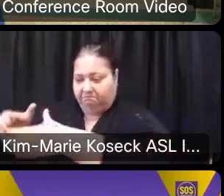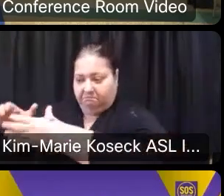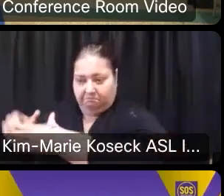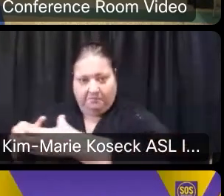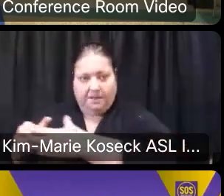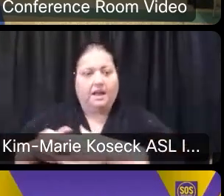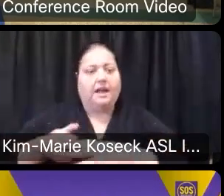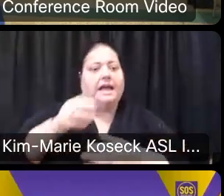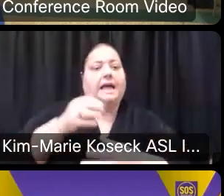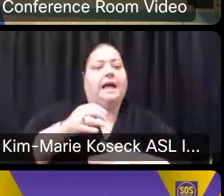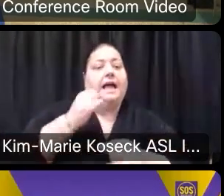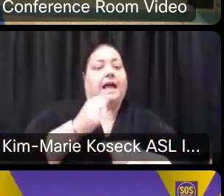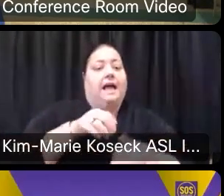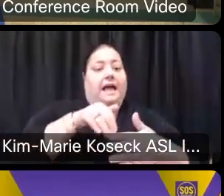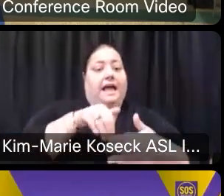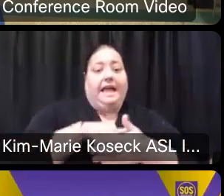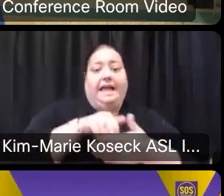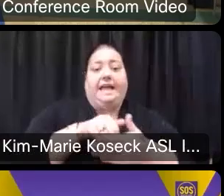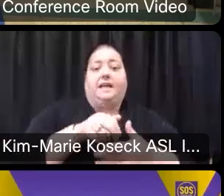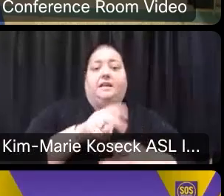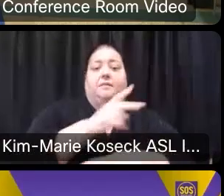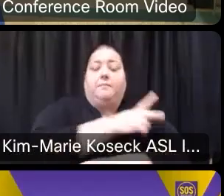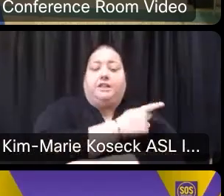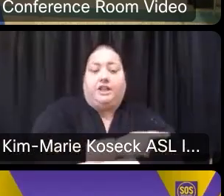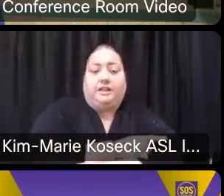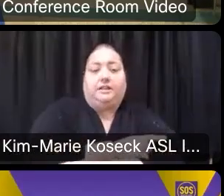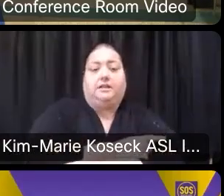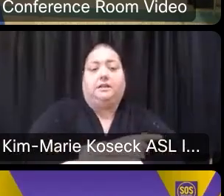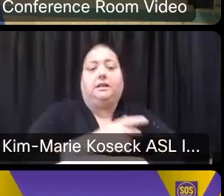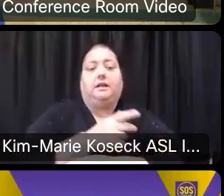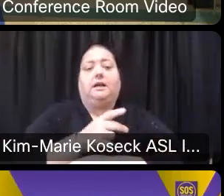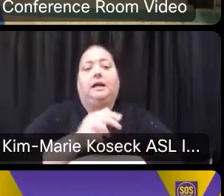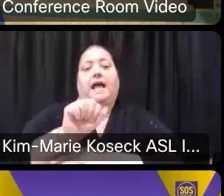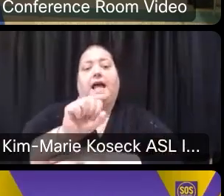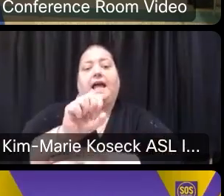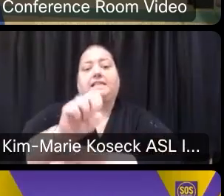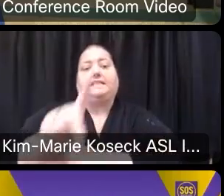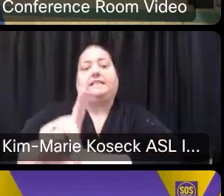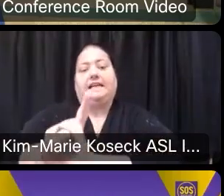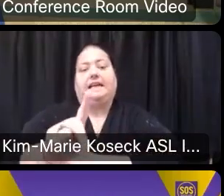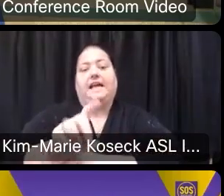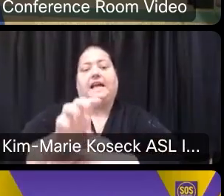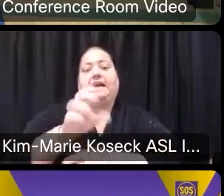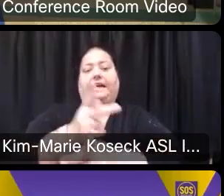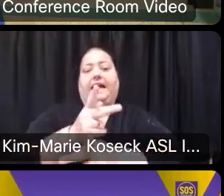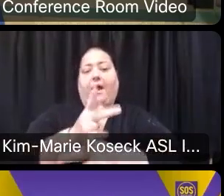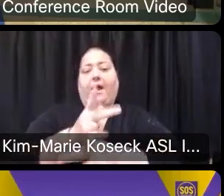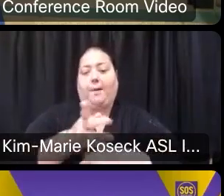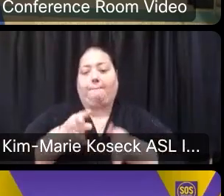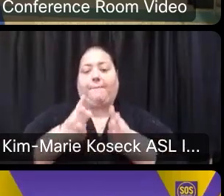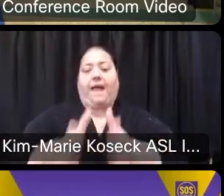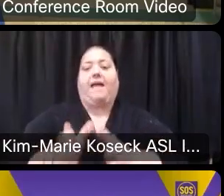inpatient psychiatric units, which have been getting training in the ASD care pathway,